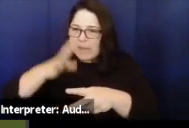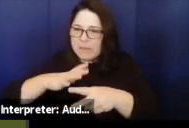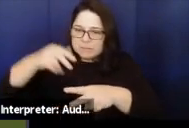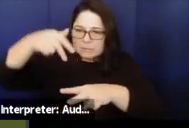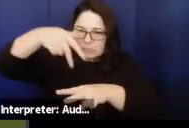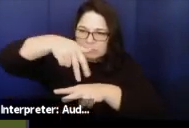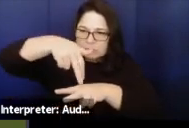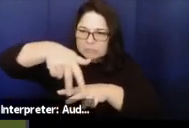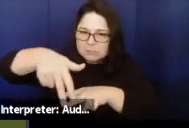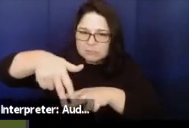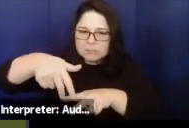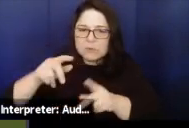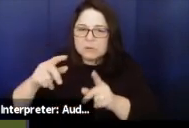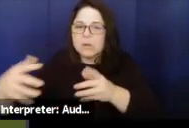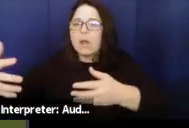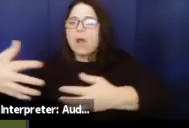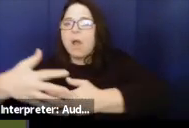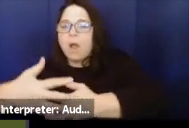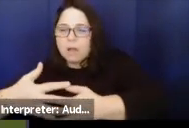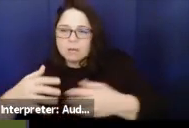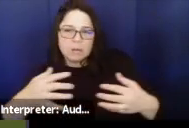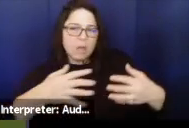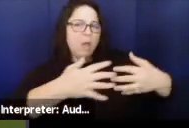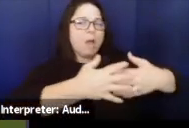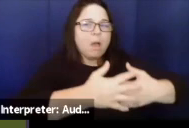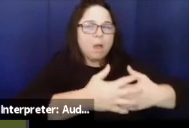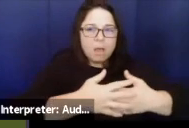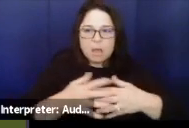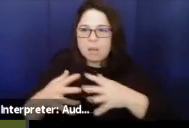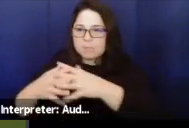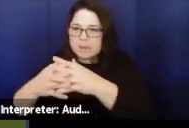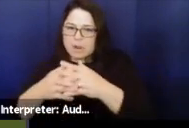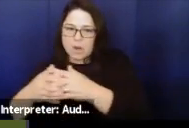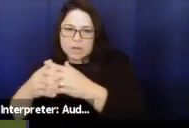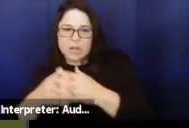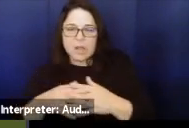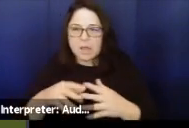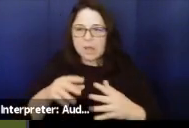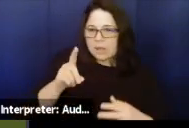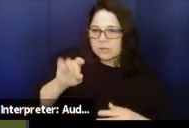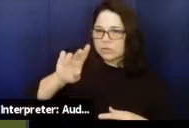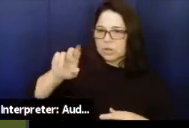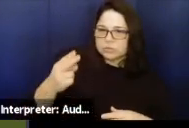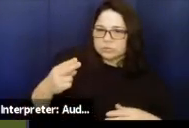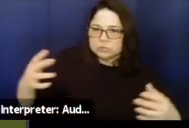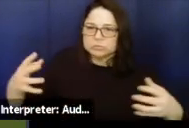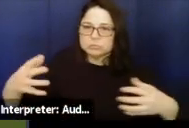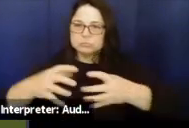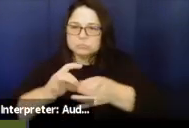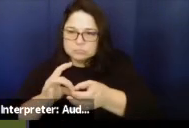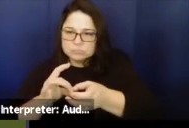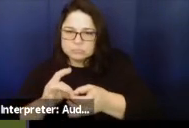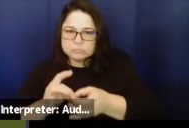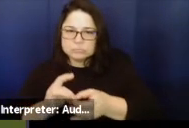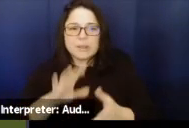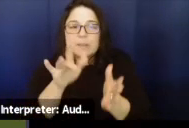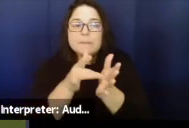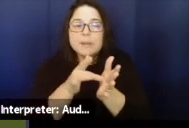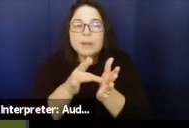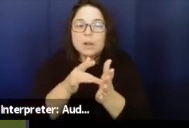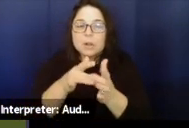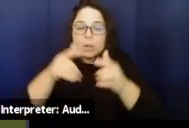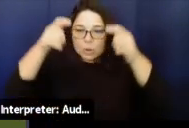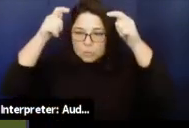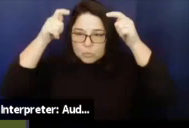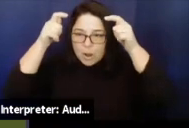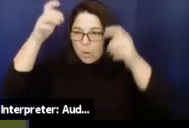another representation of the American colonies. In the center, A crowned woman here representing